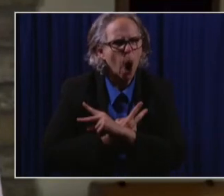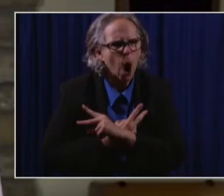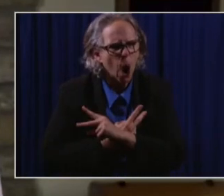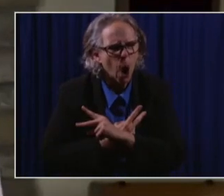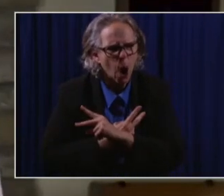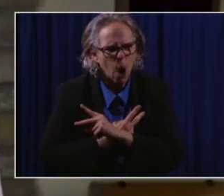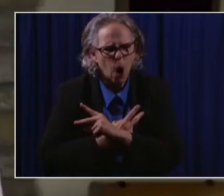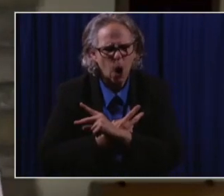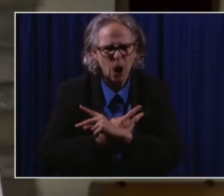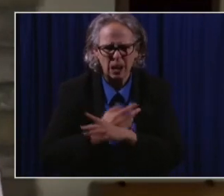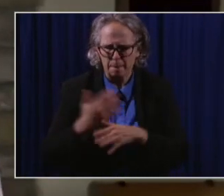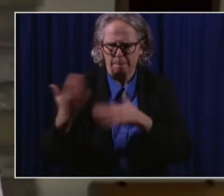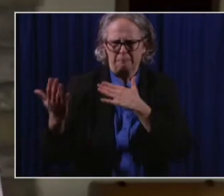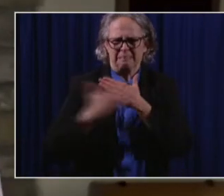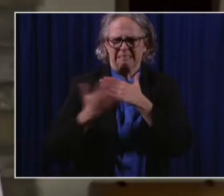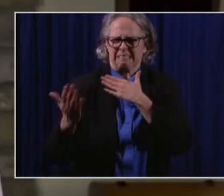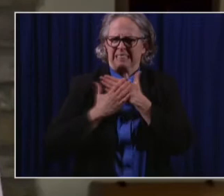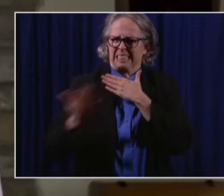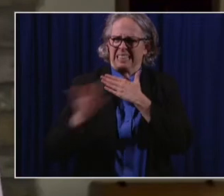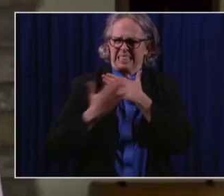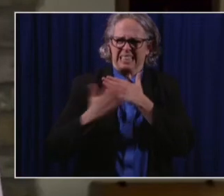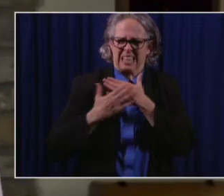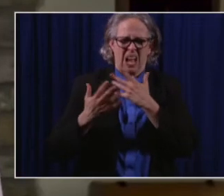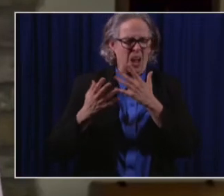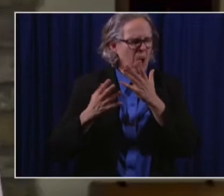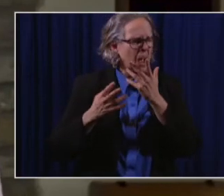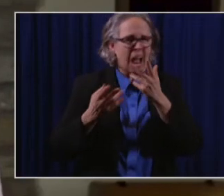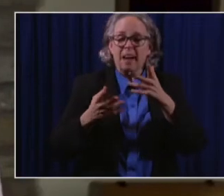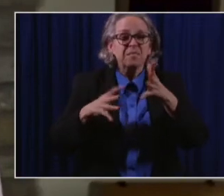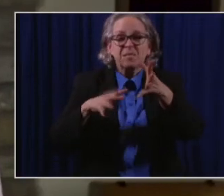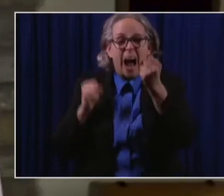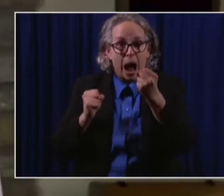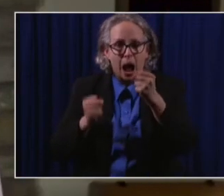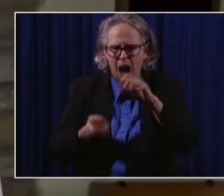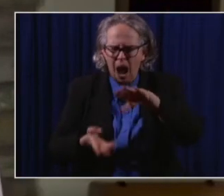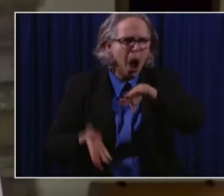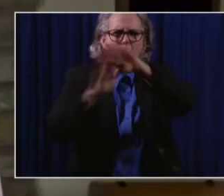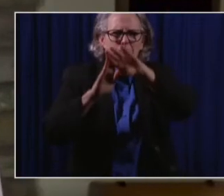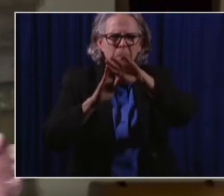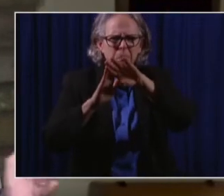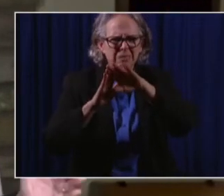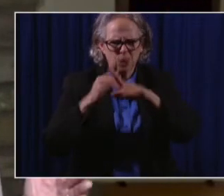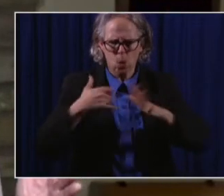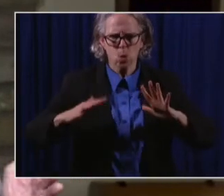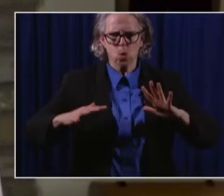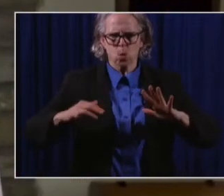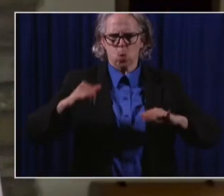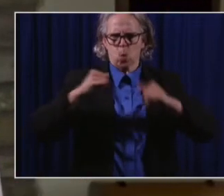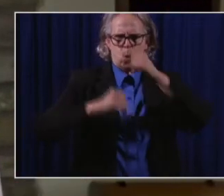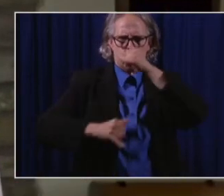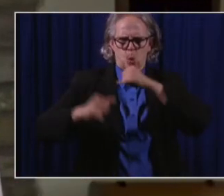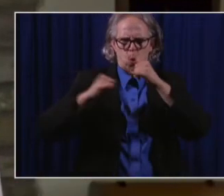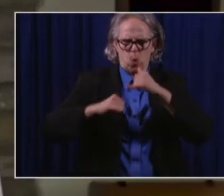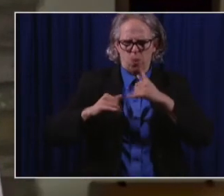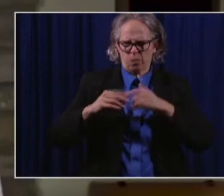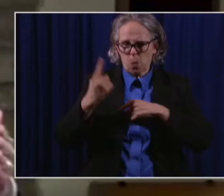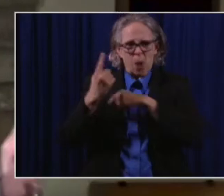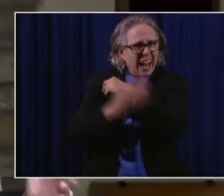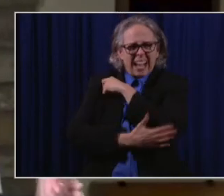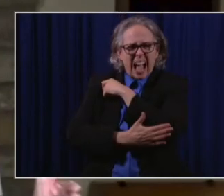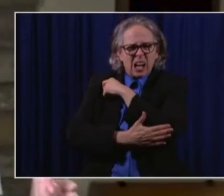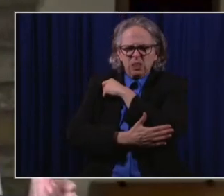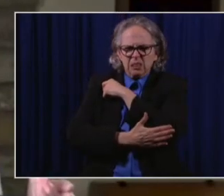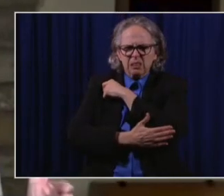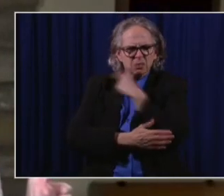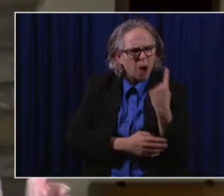very quickly, very quickly. And it's not just one alarm going off. This is every alarm going